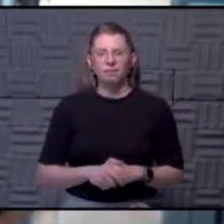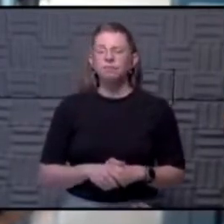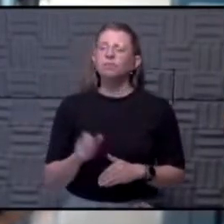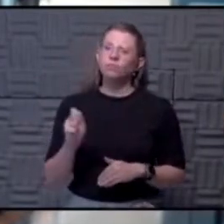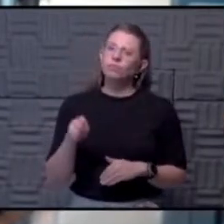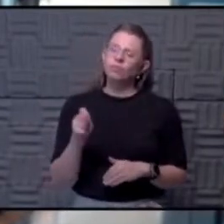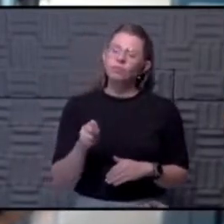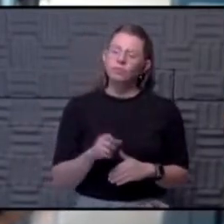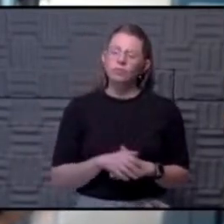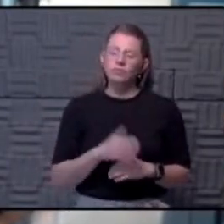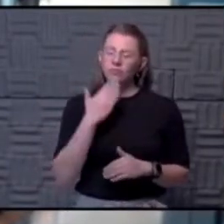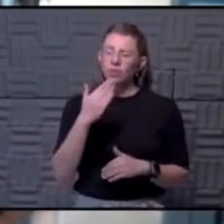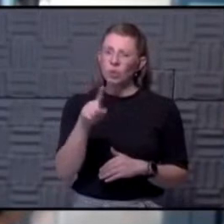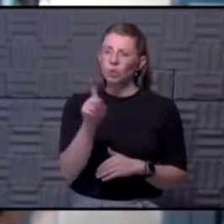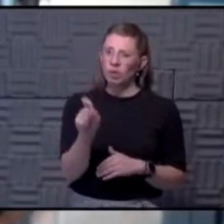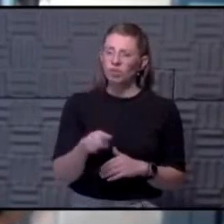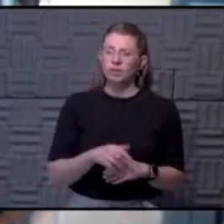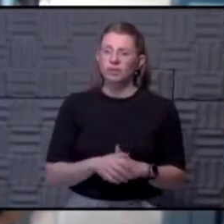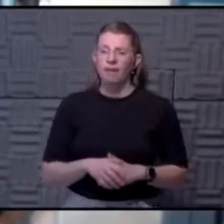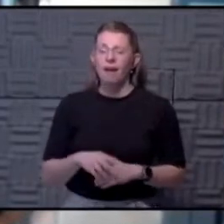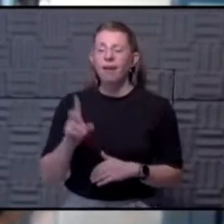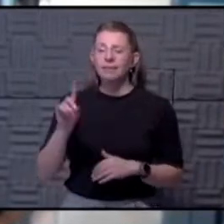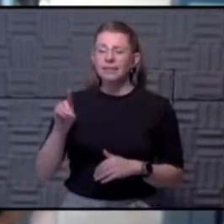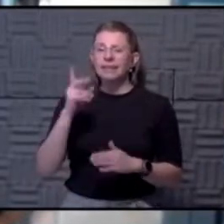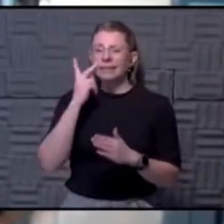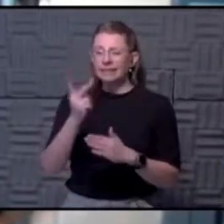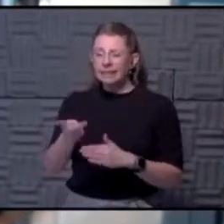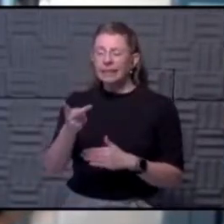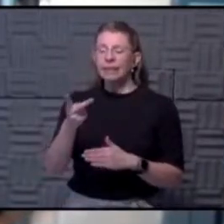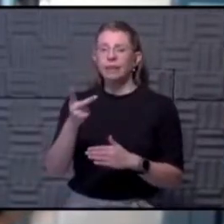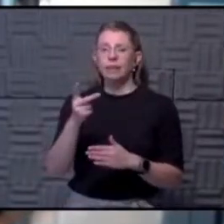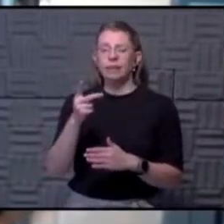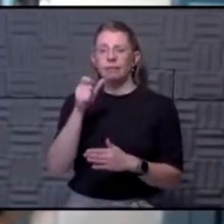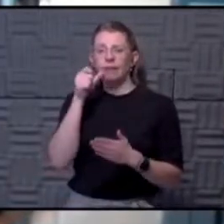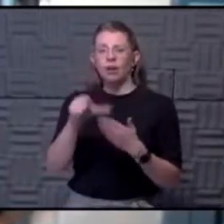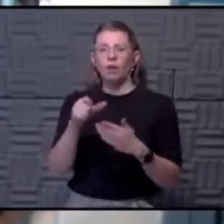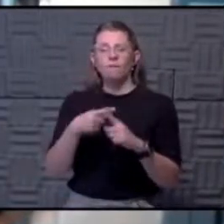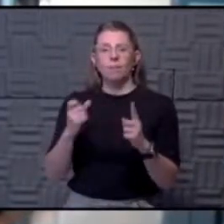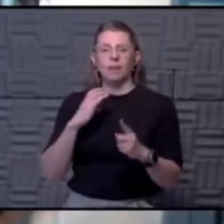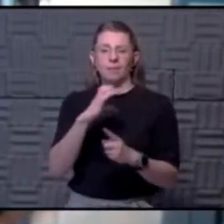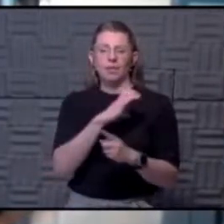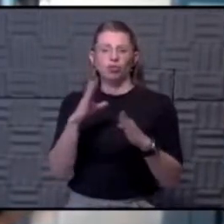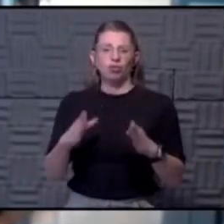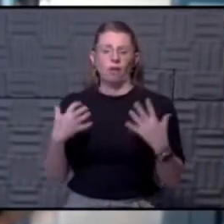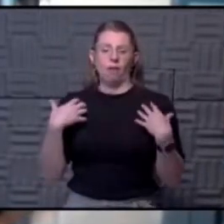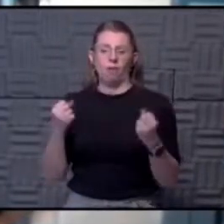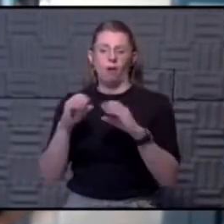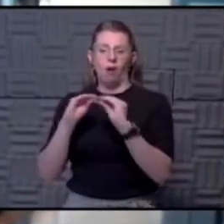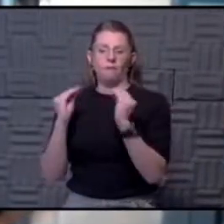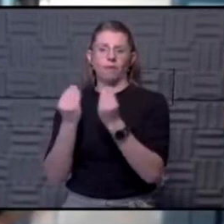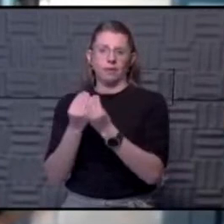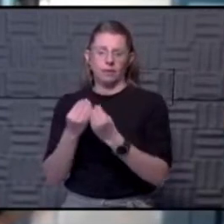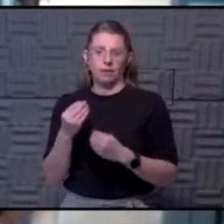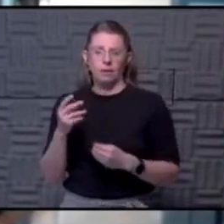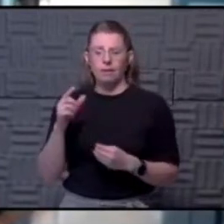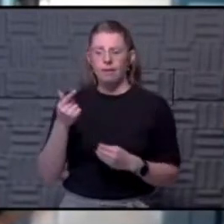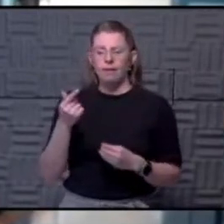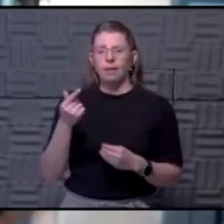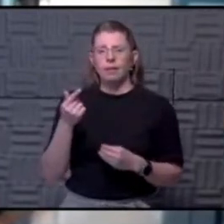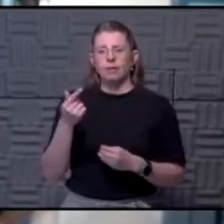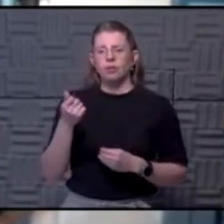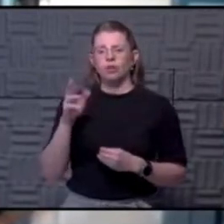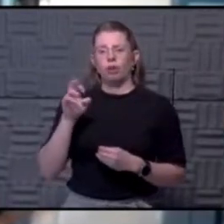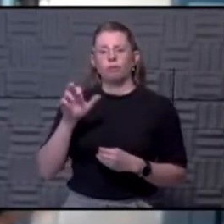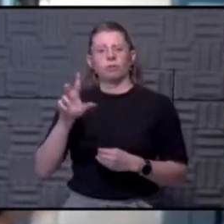Yeah, that is a really good question. And yeah, I did see the letter from the commissioners, and the health officer there, Dr. Gerald Mins, who I've worked with very